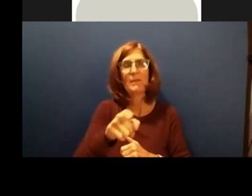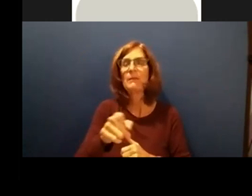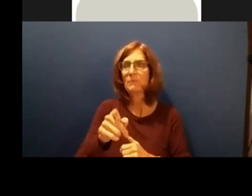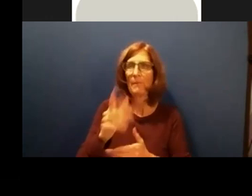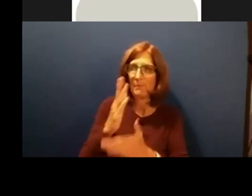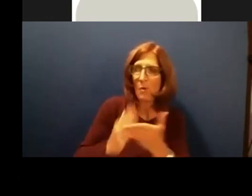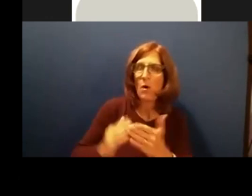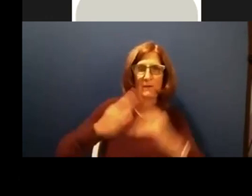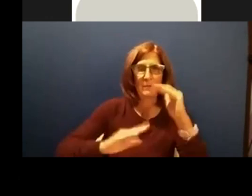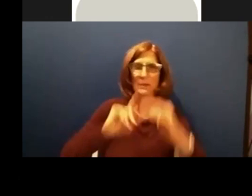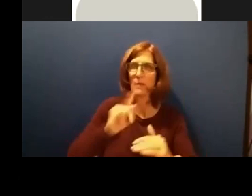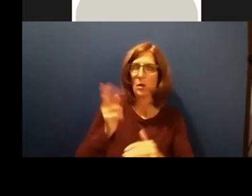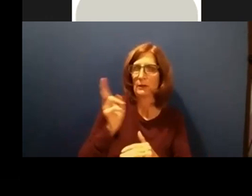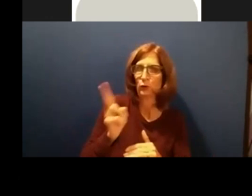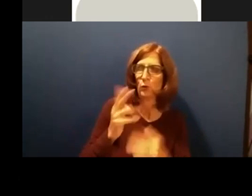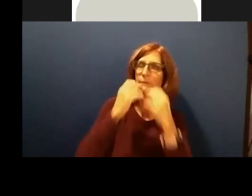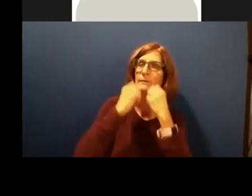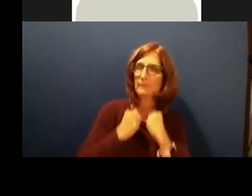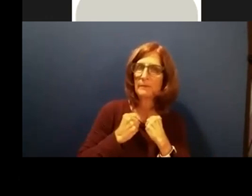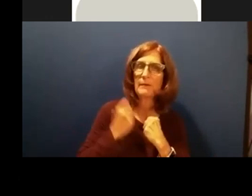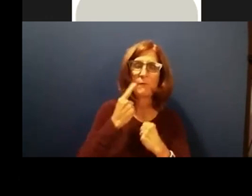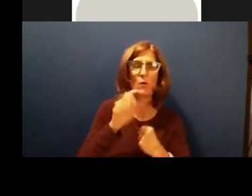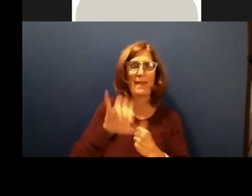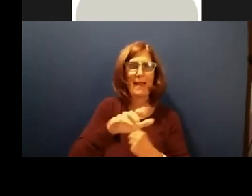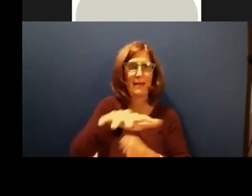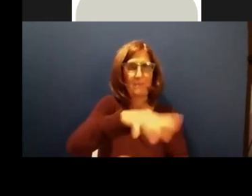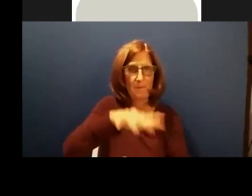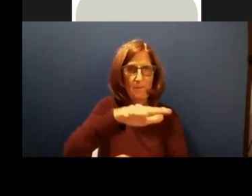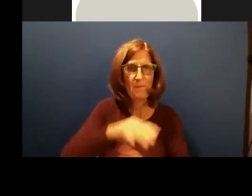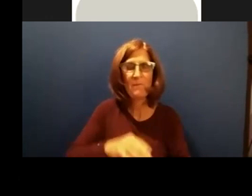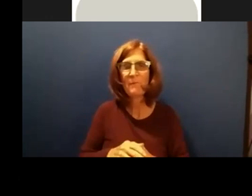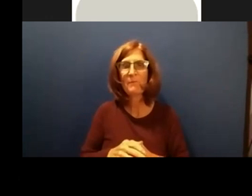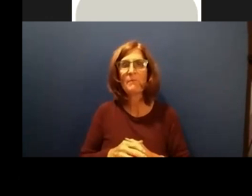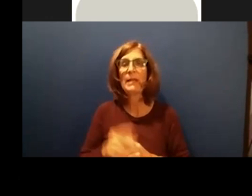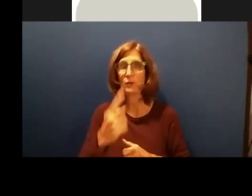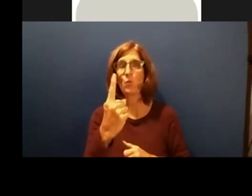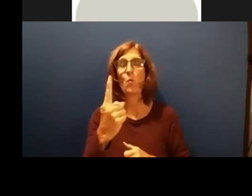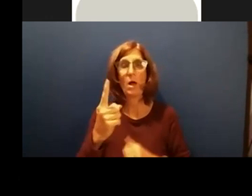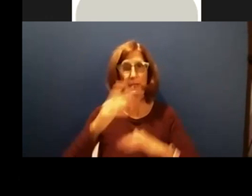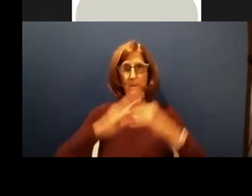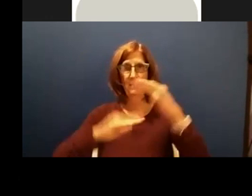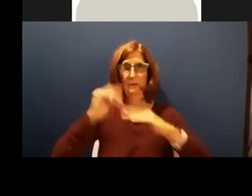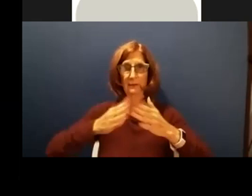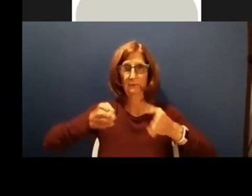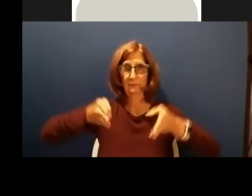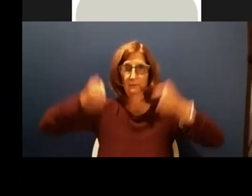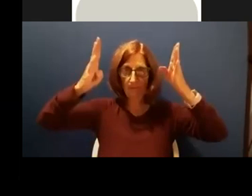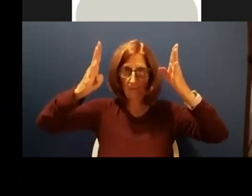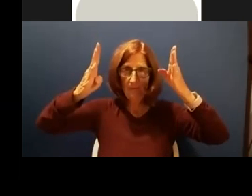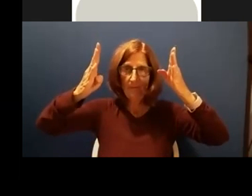importance to the Center Avenue corridor. This is one building, which is a part of